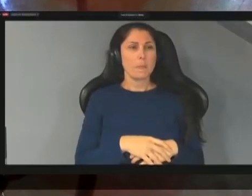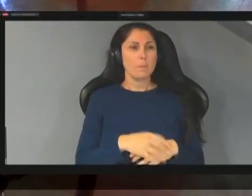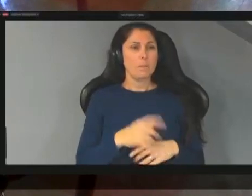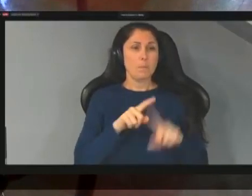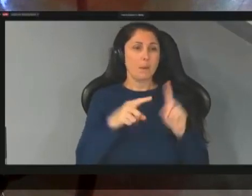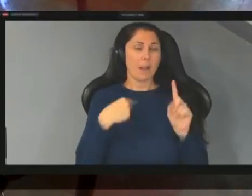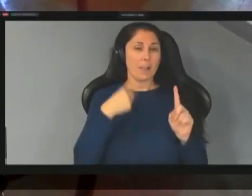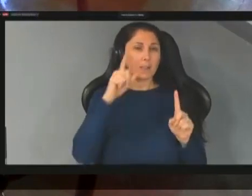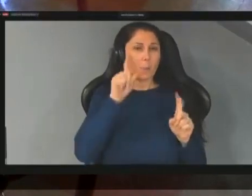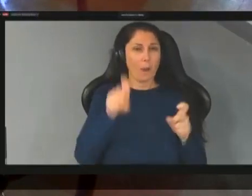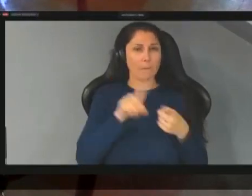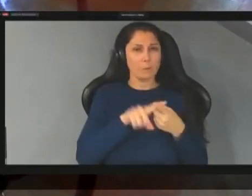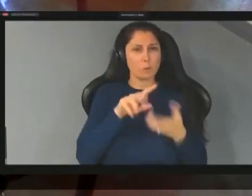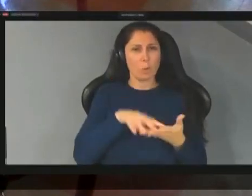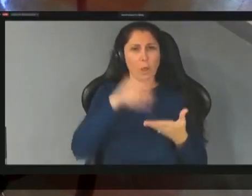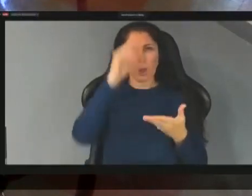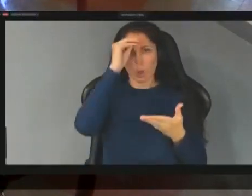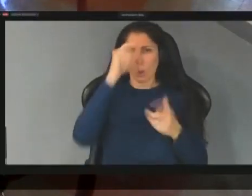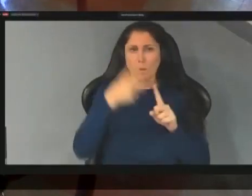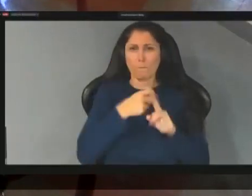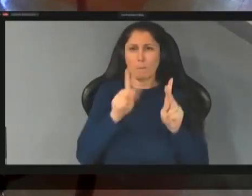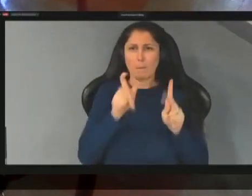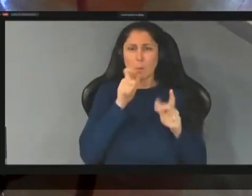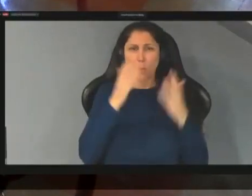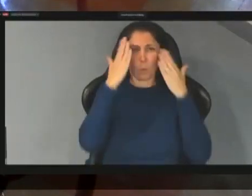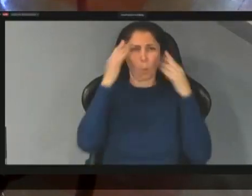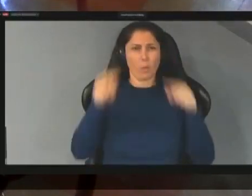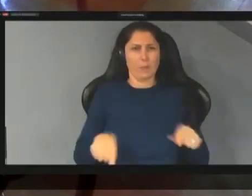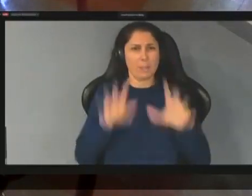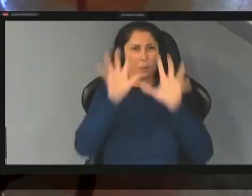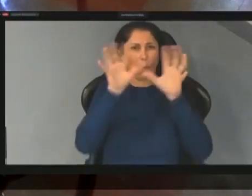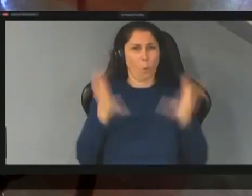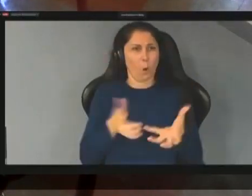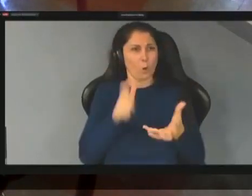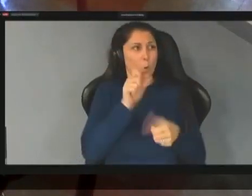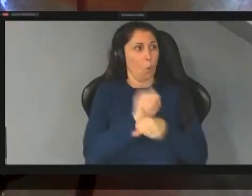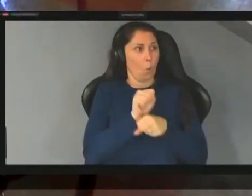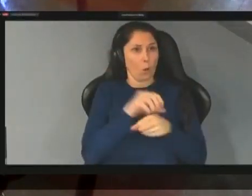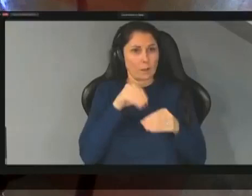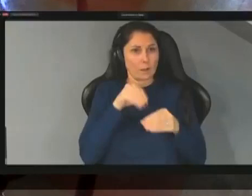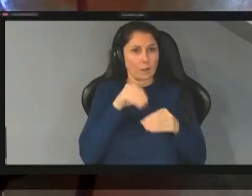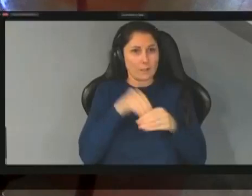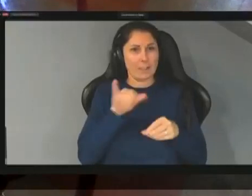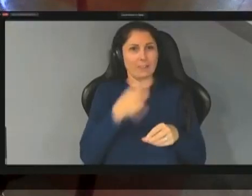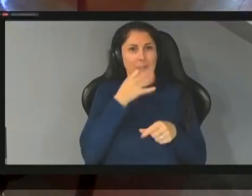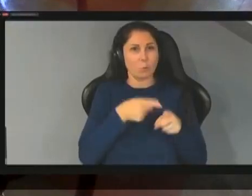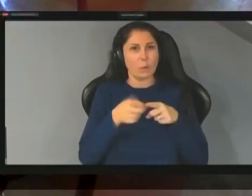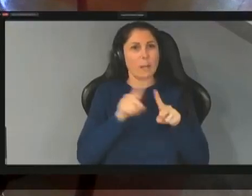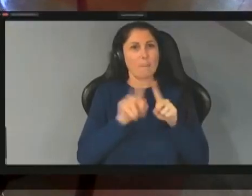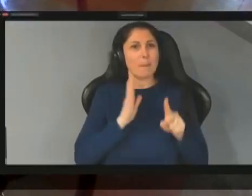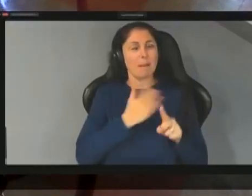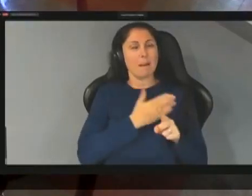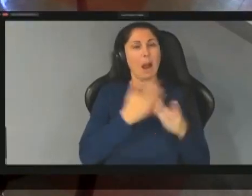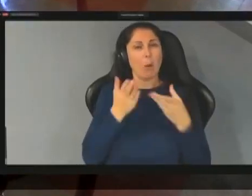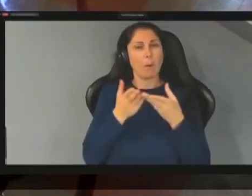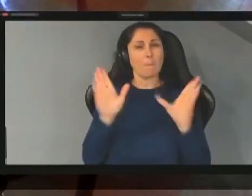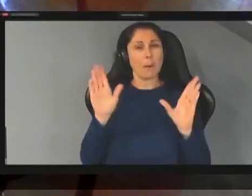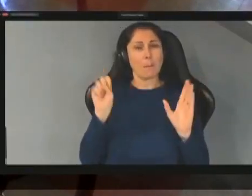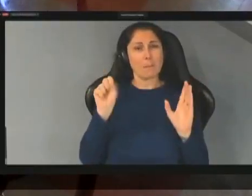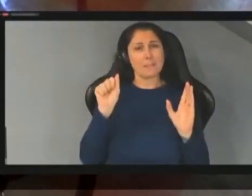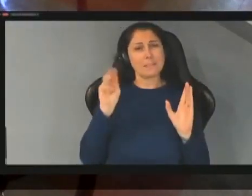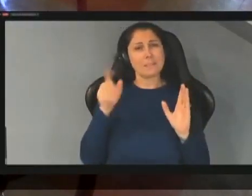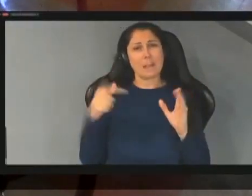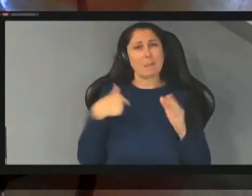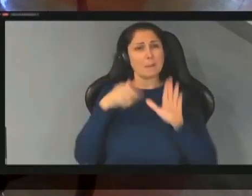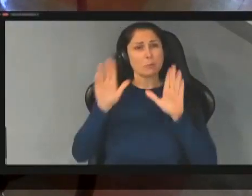have to learn from people that do know this world and do work in this arena, but also our public. I think Sam brings a lot of good,